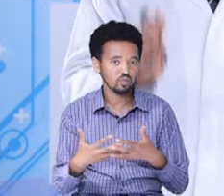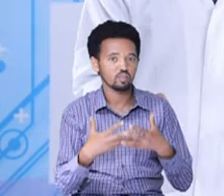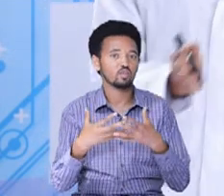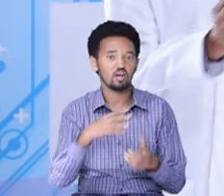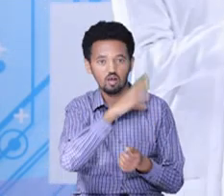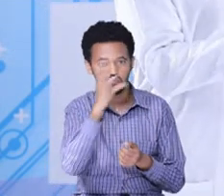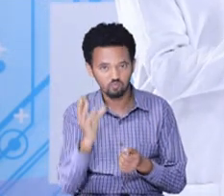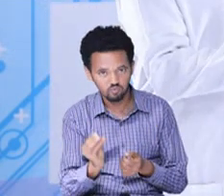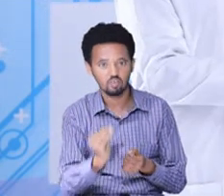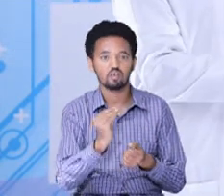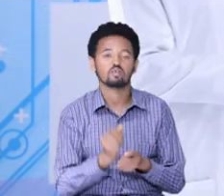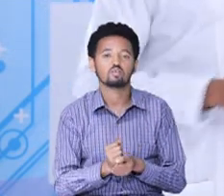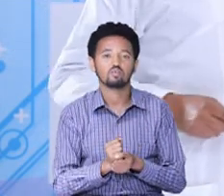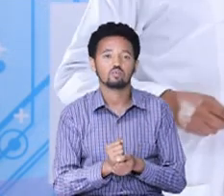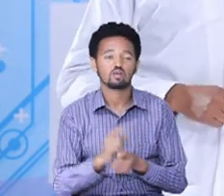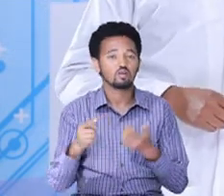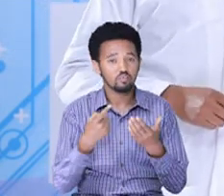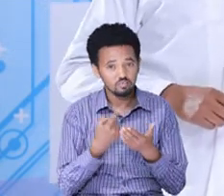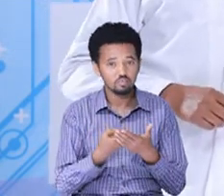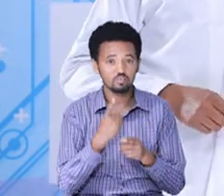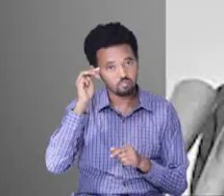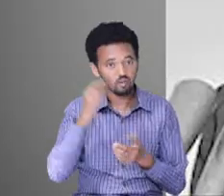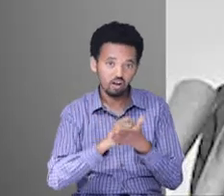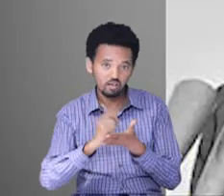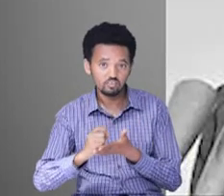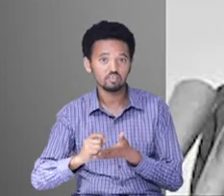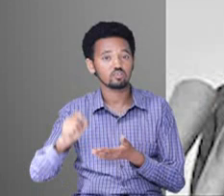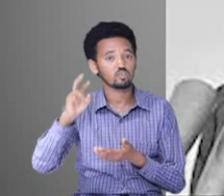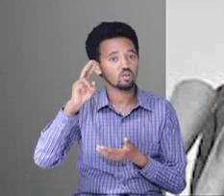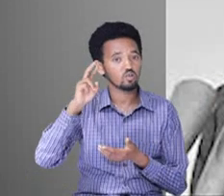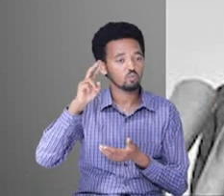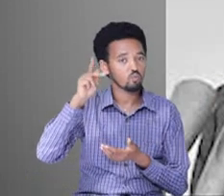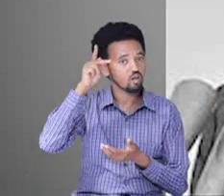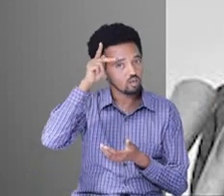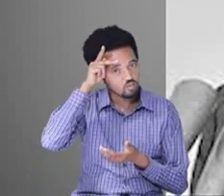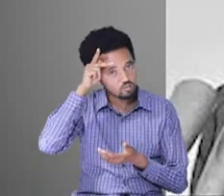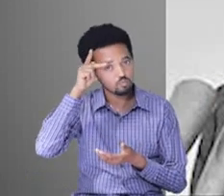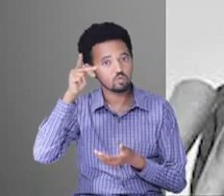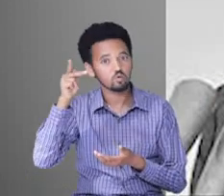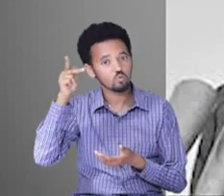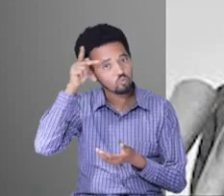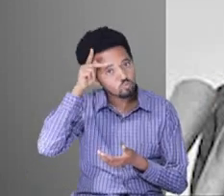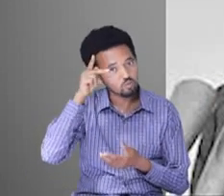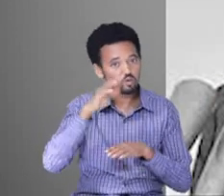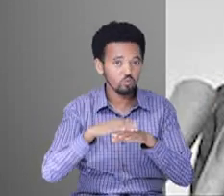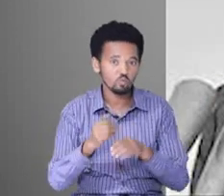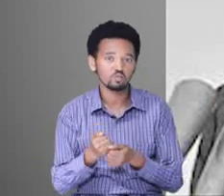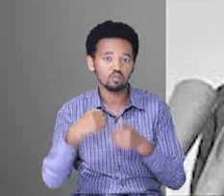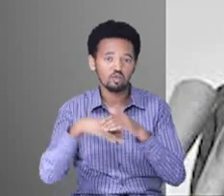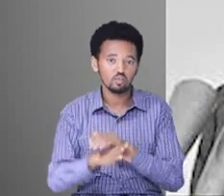United States of Africa. This idea was right from Kwame Nkrumah and Julius Nyerere of